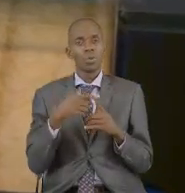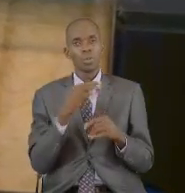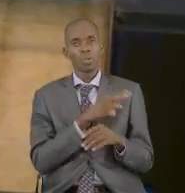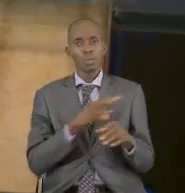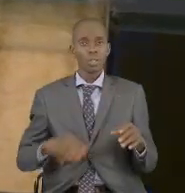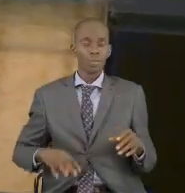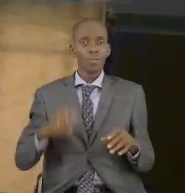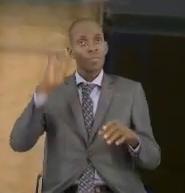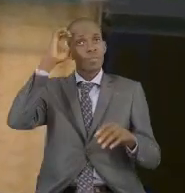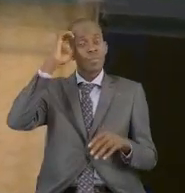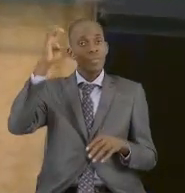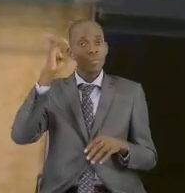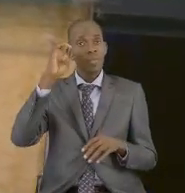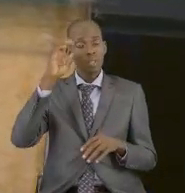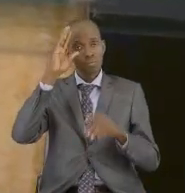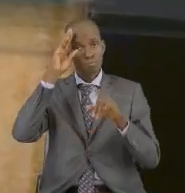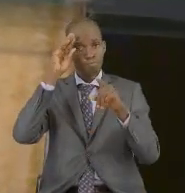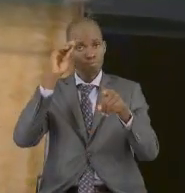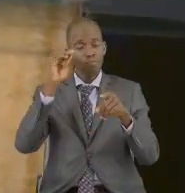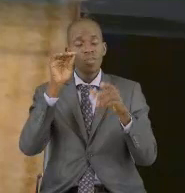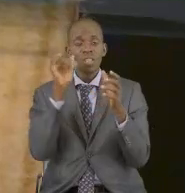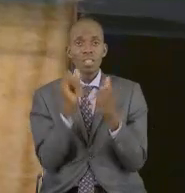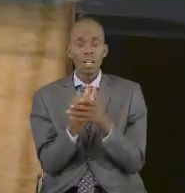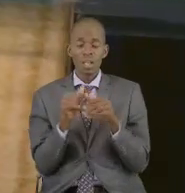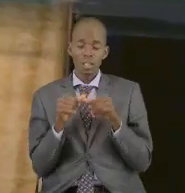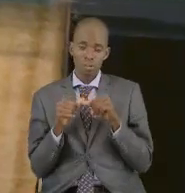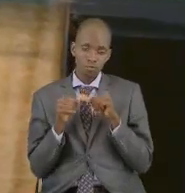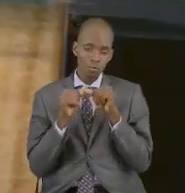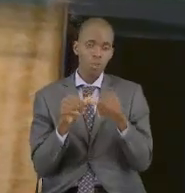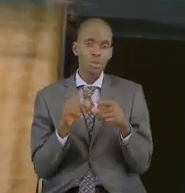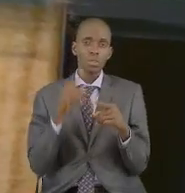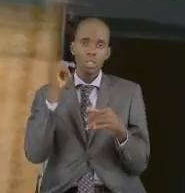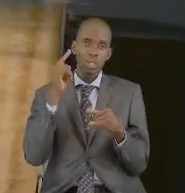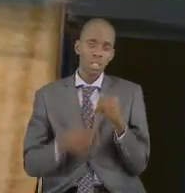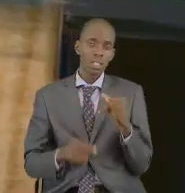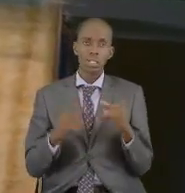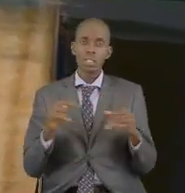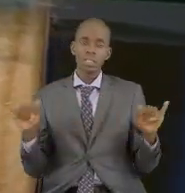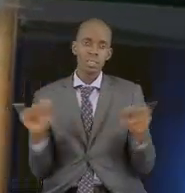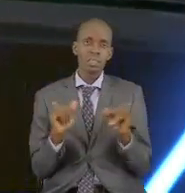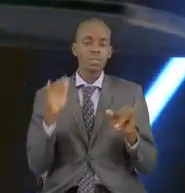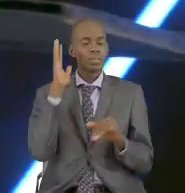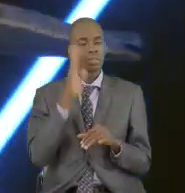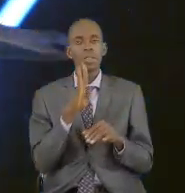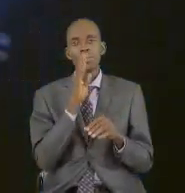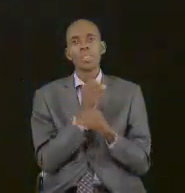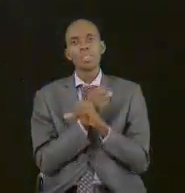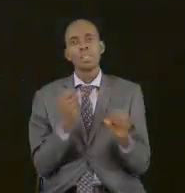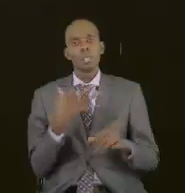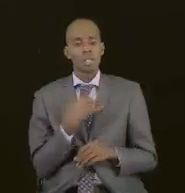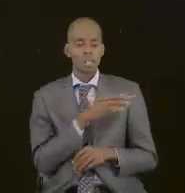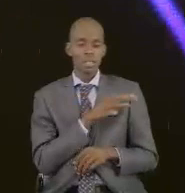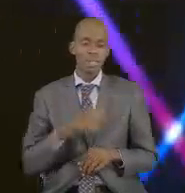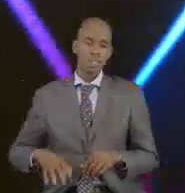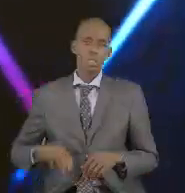the end, the same shall be saved. And Christ is our